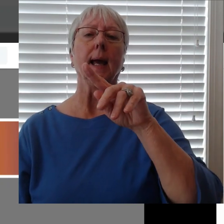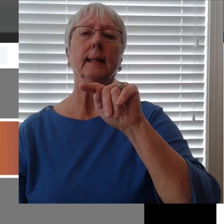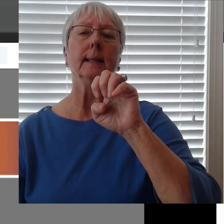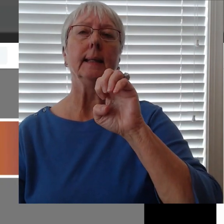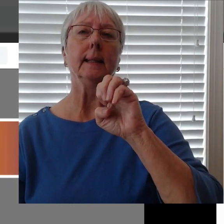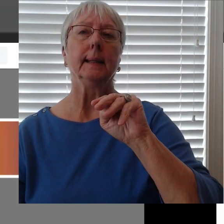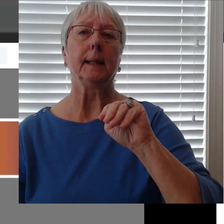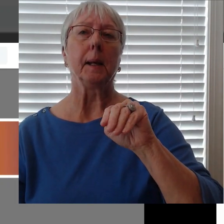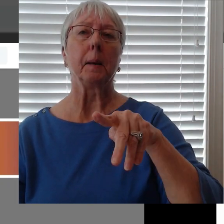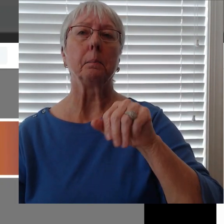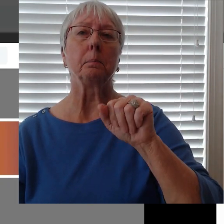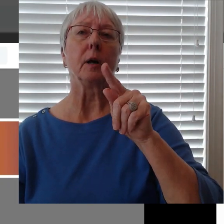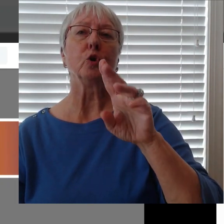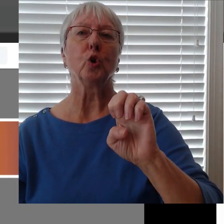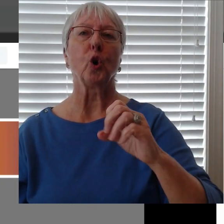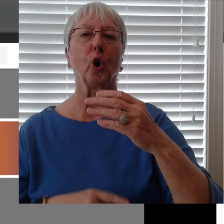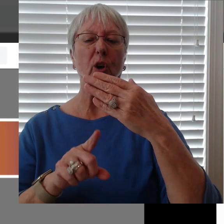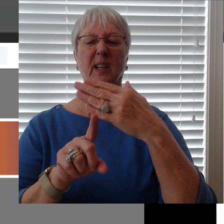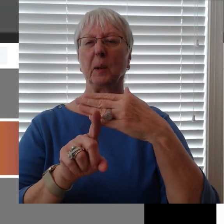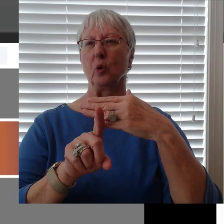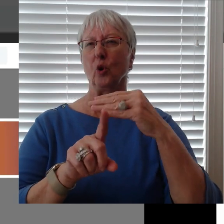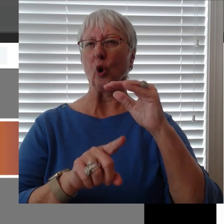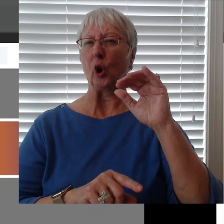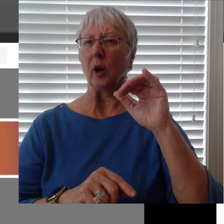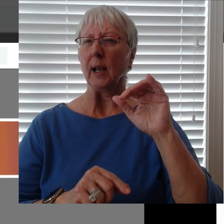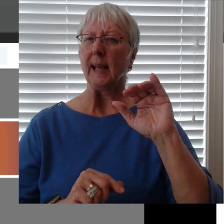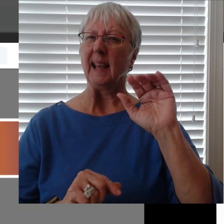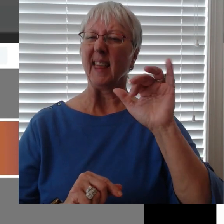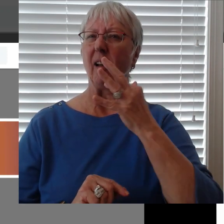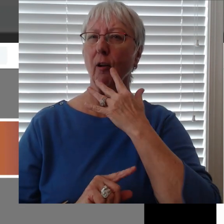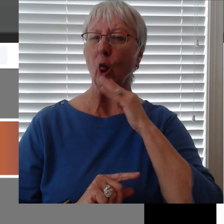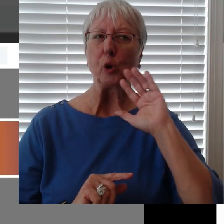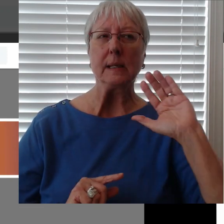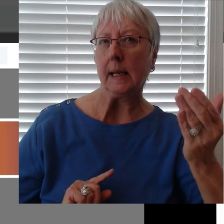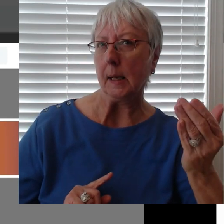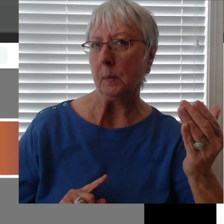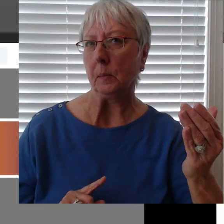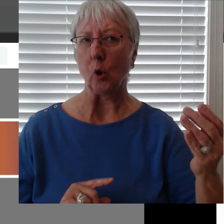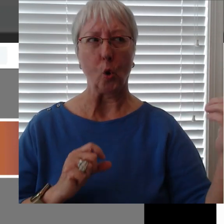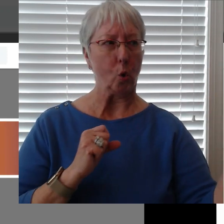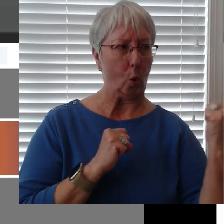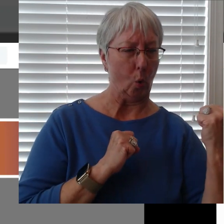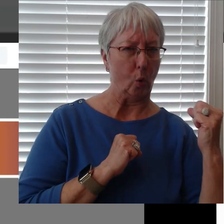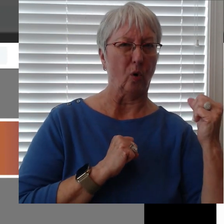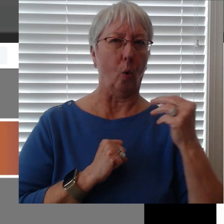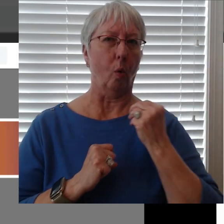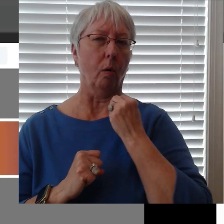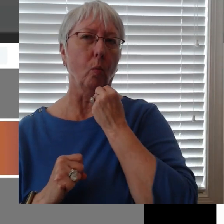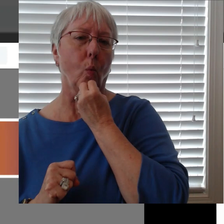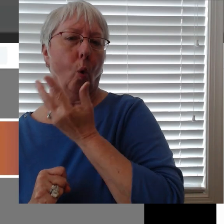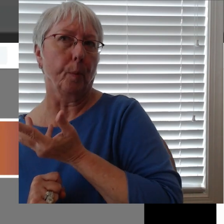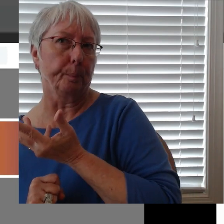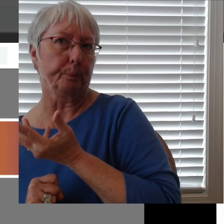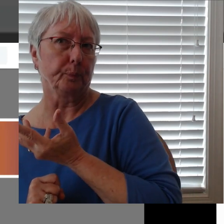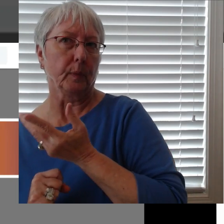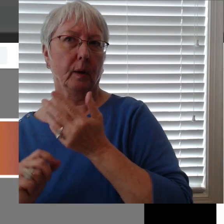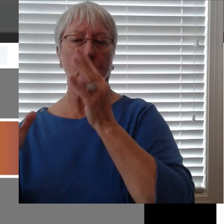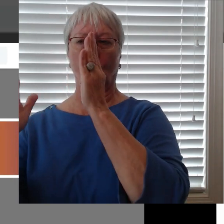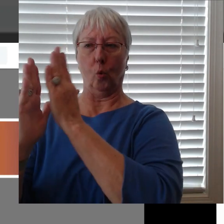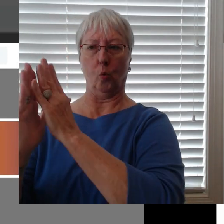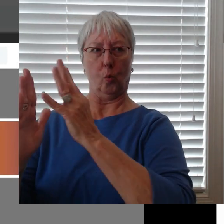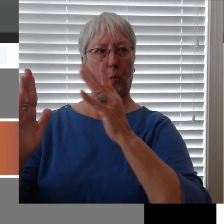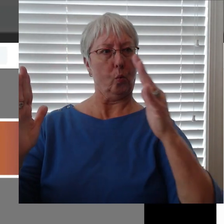appears to be warm or cool to the touch. With a cool color on one end of the scale and a warm on the other end, the colors in the